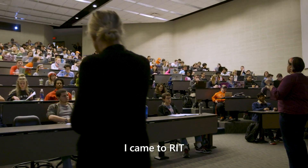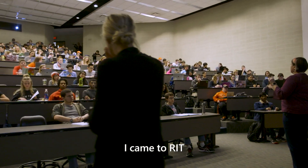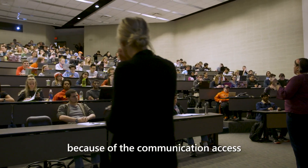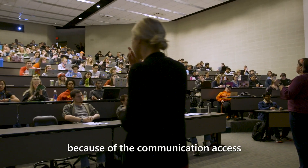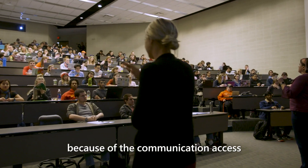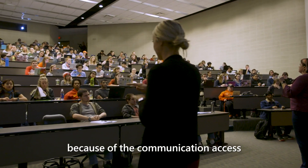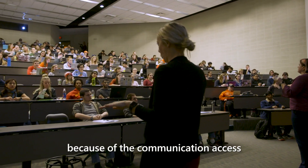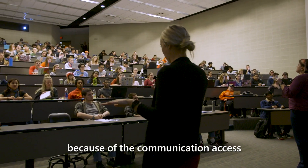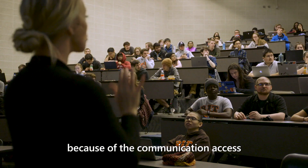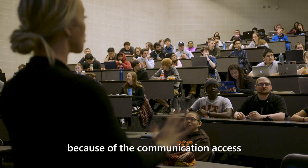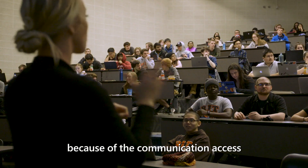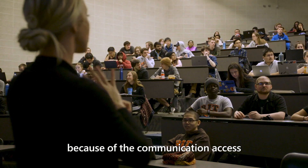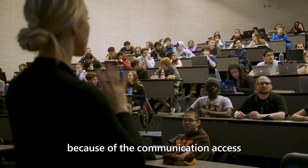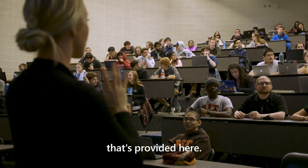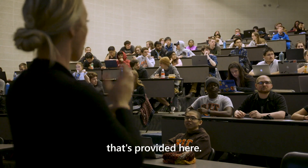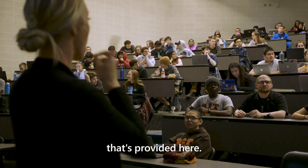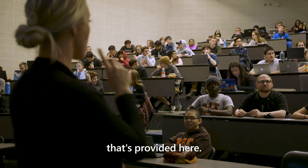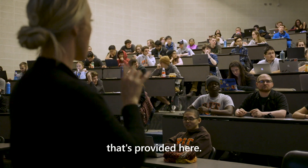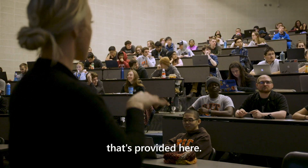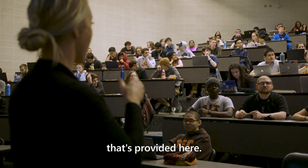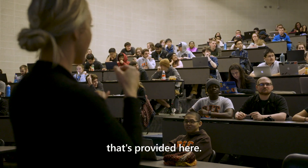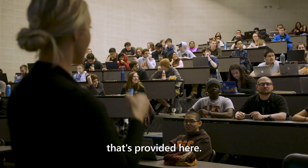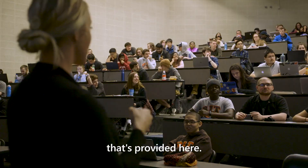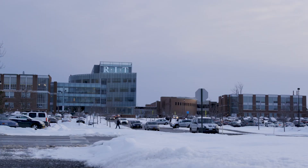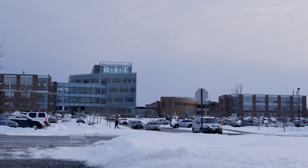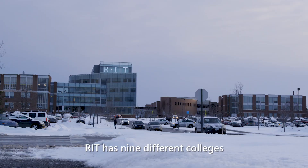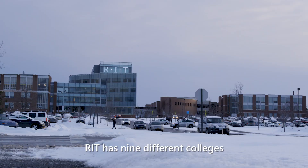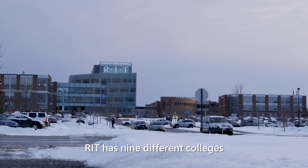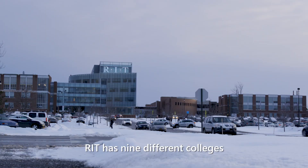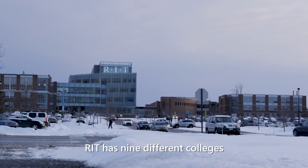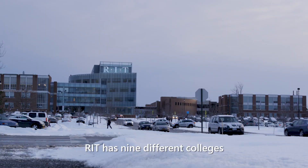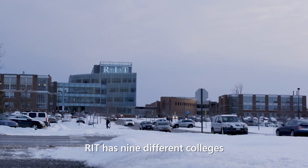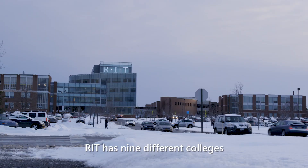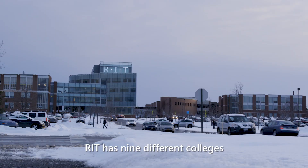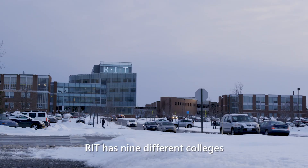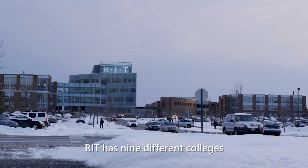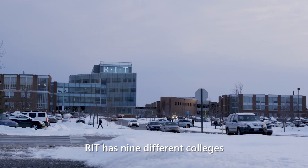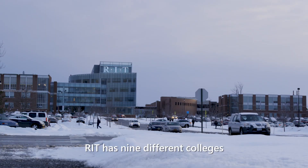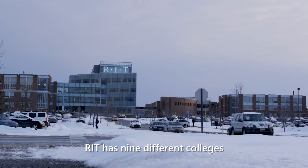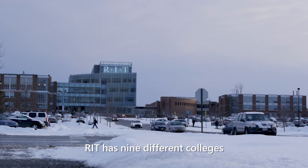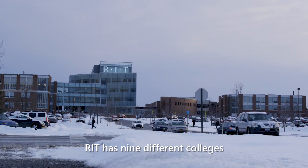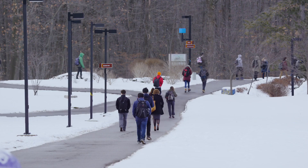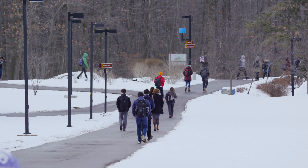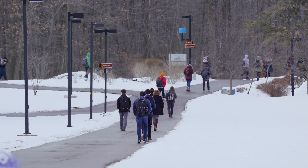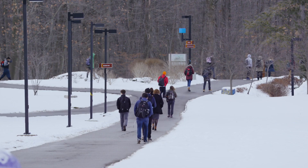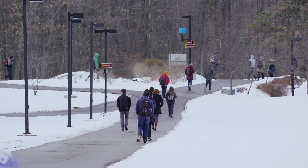to RIT because of the communication access that's provided here. RIT has nine different colleges.